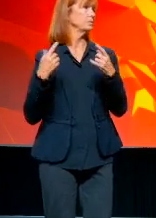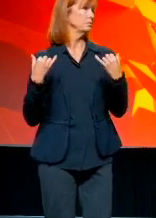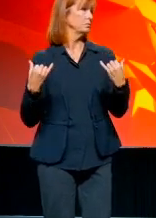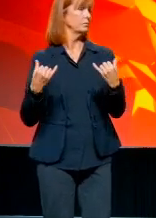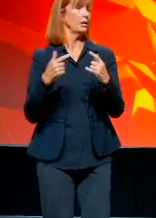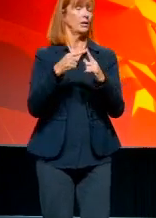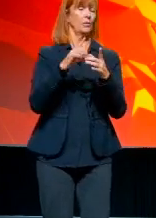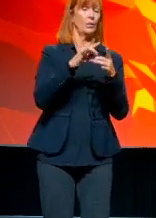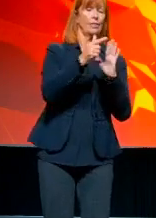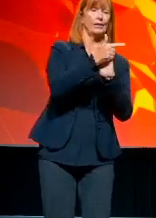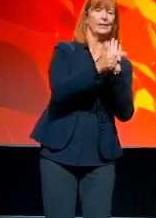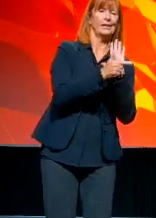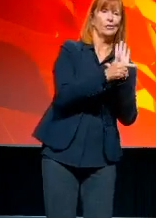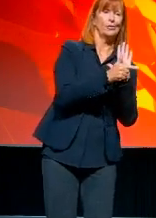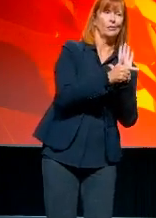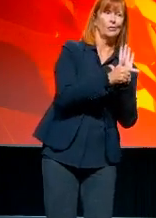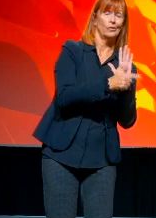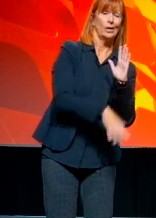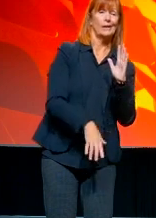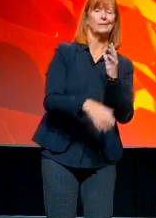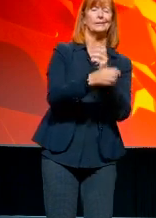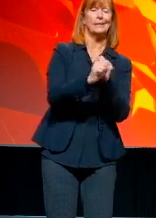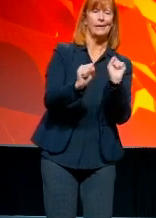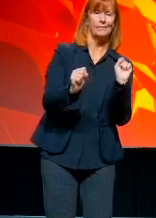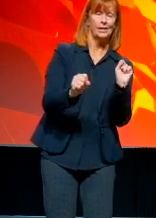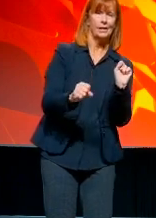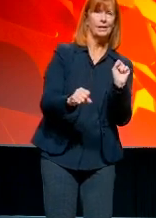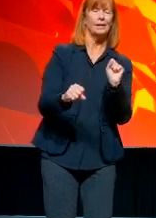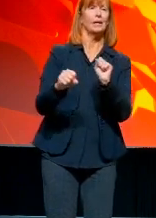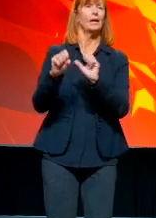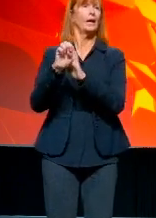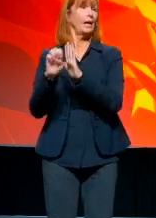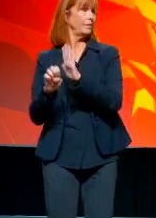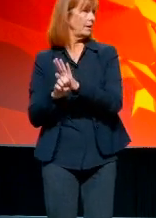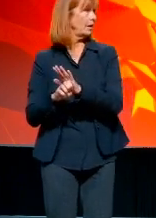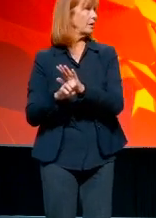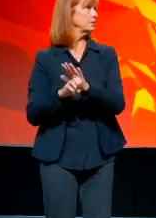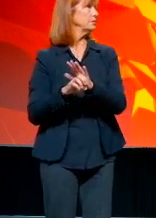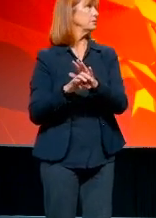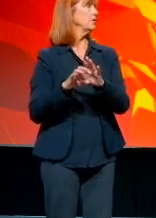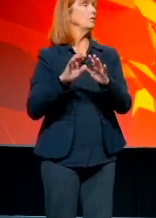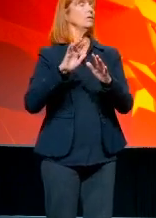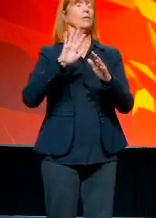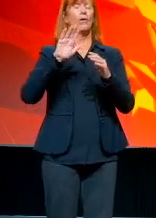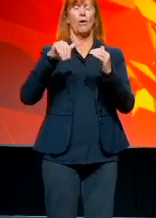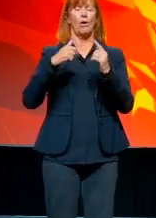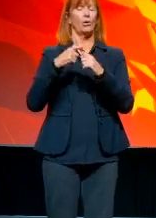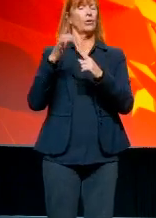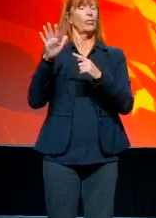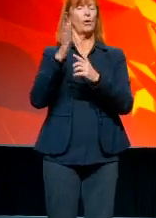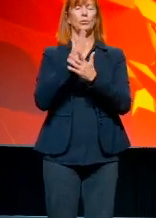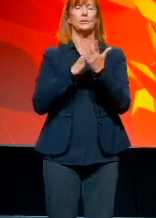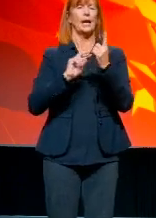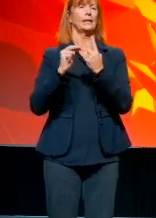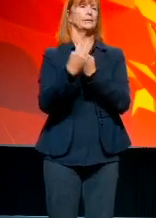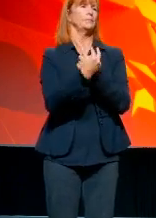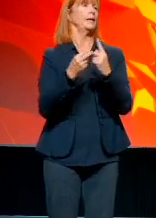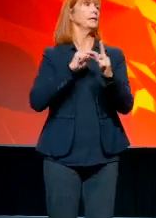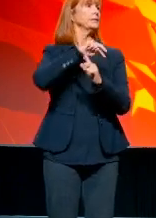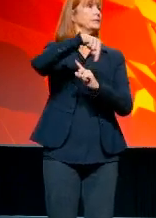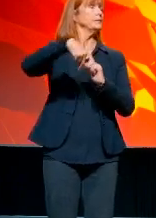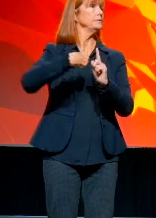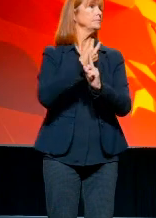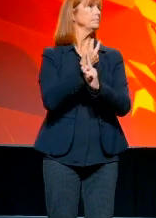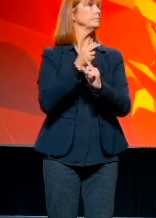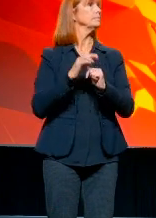and also on the kind of actually safety aspects, like so and also kind of like a regulation aspects. I think so. A lot